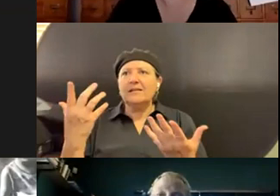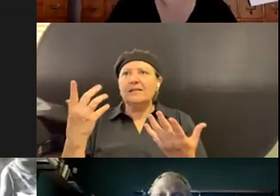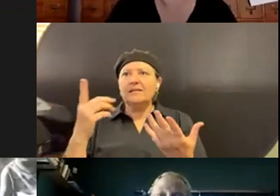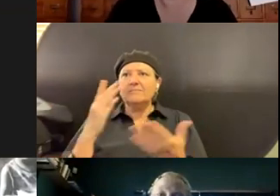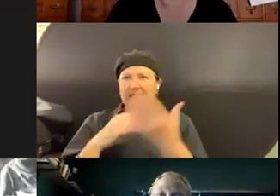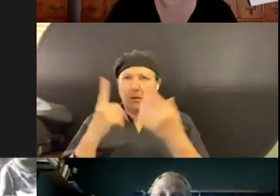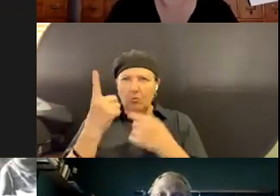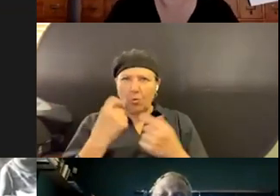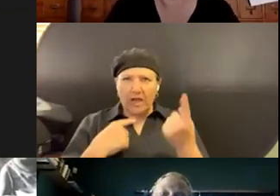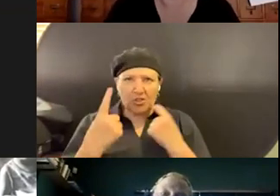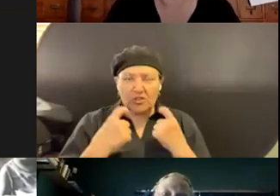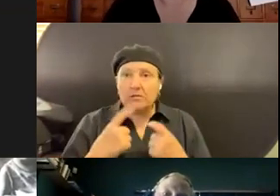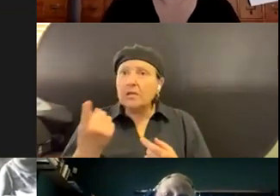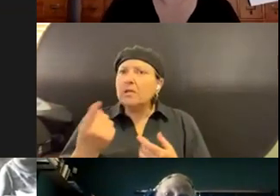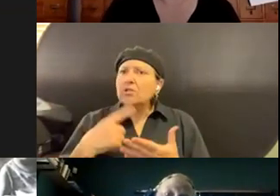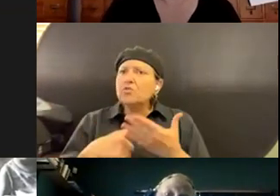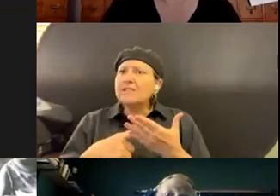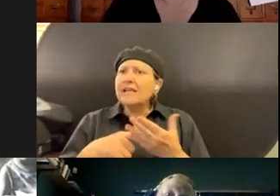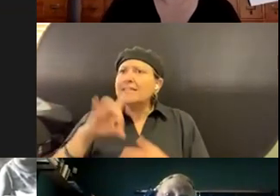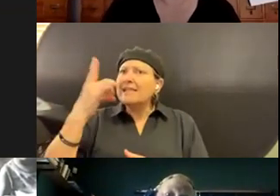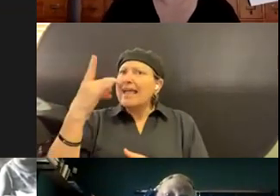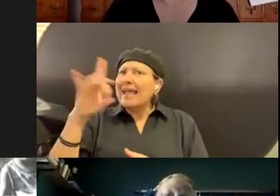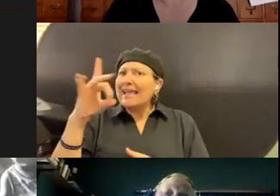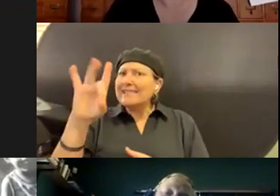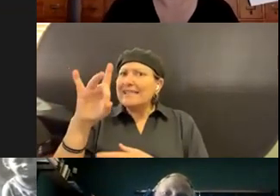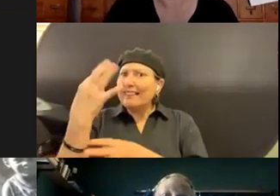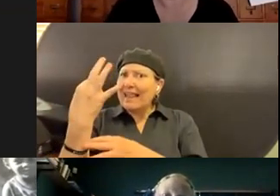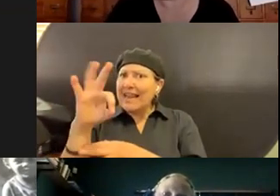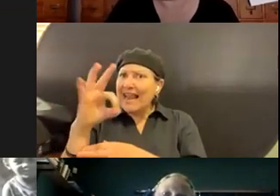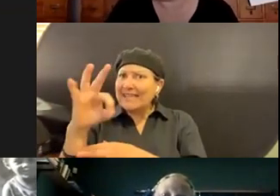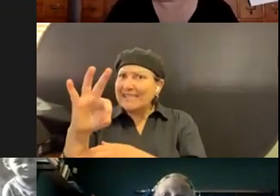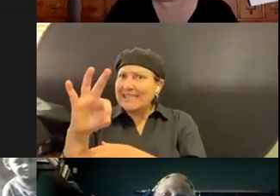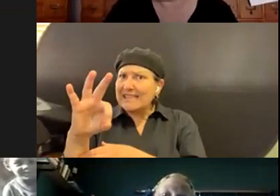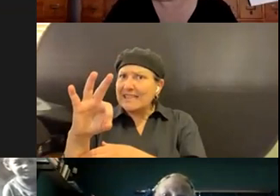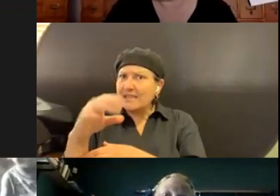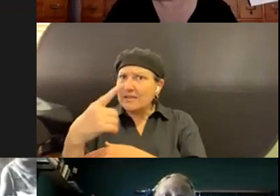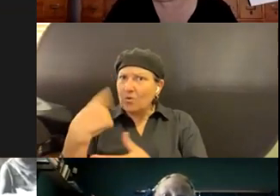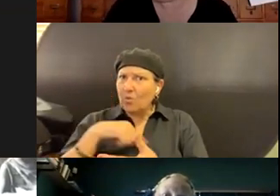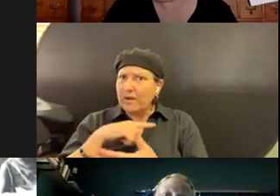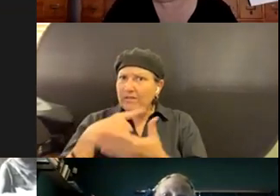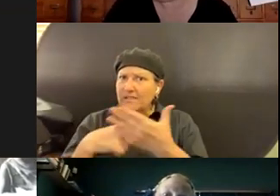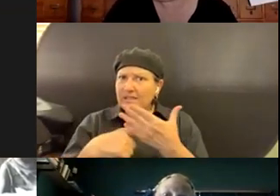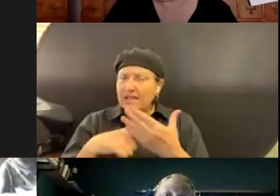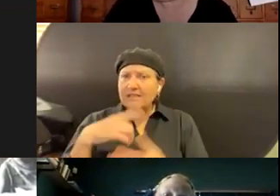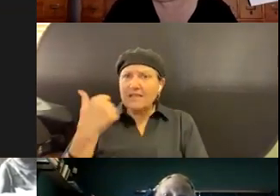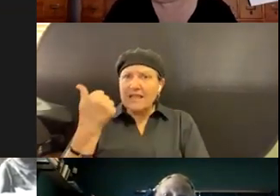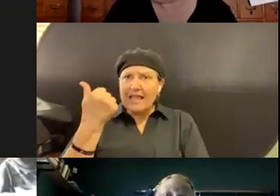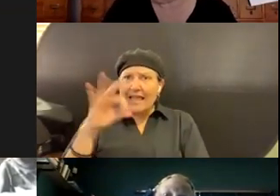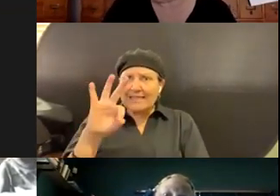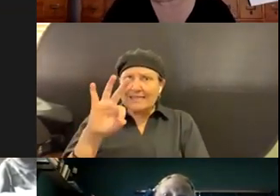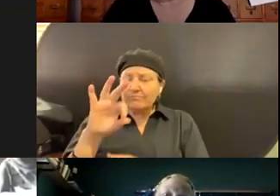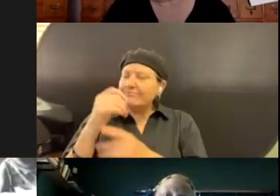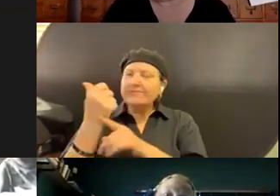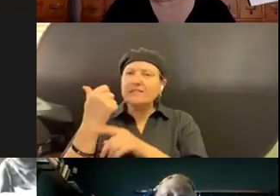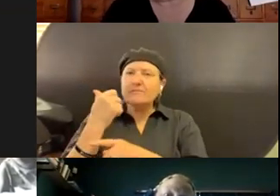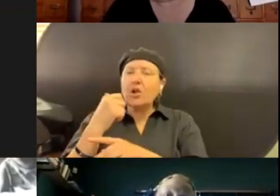if Mr. Garza, you talked about 18th and 19th. Did you talk about that? We did. We talked about the 18th and 19th.